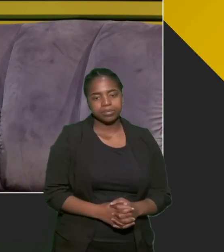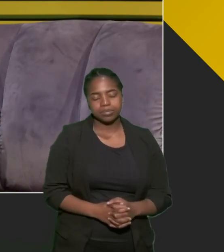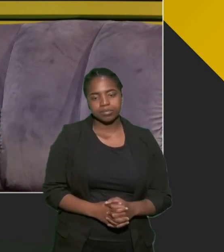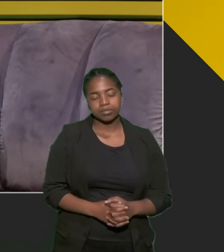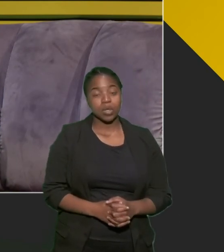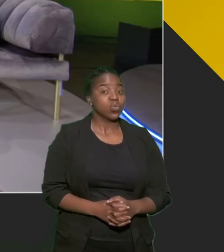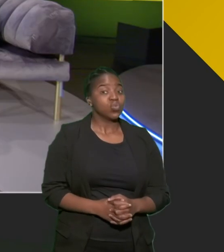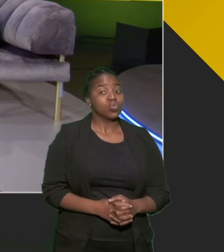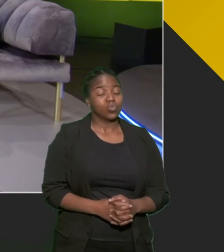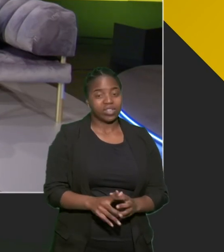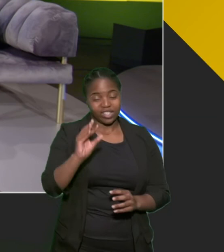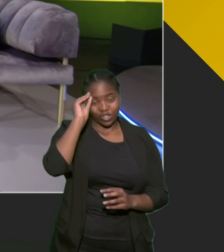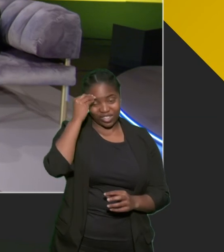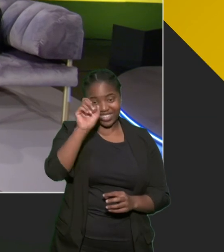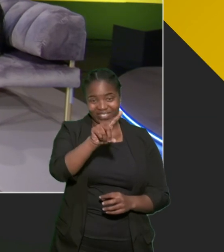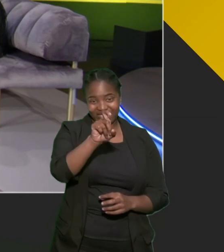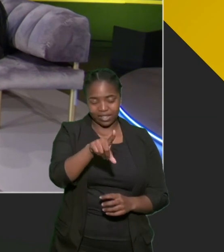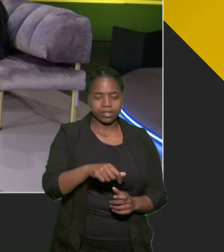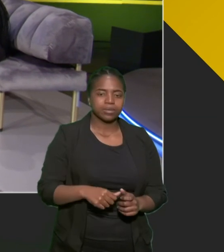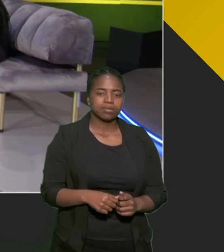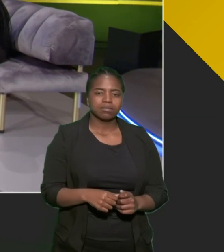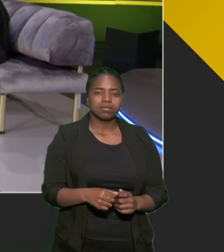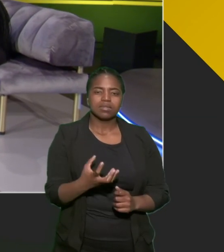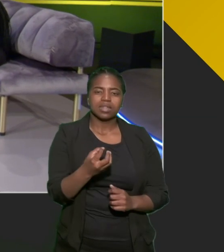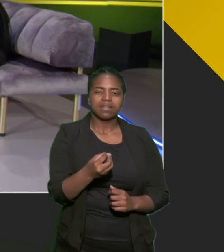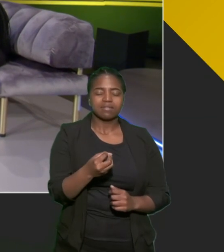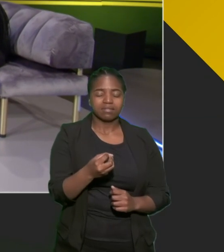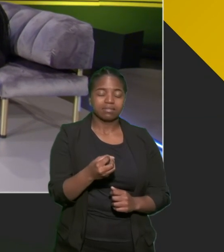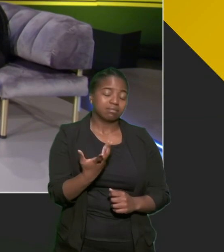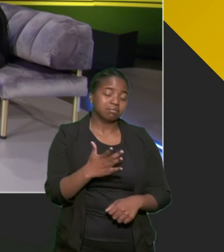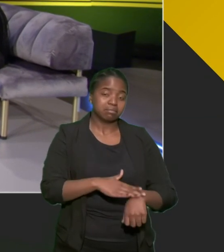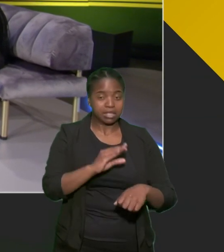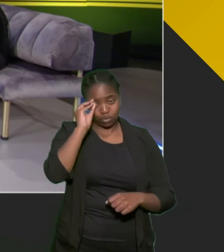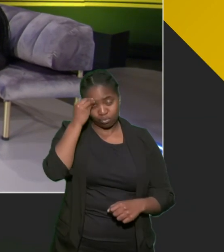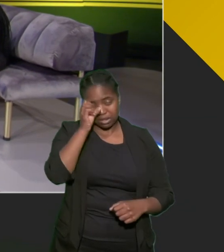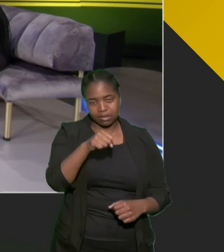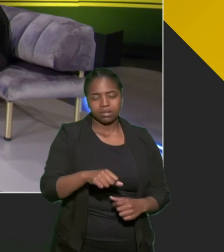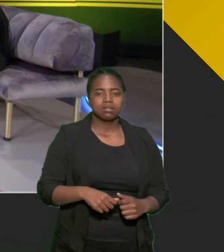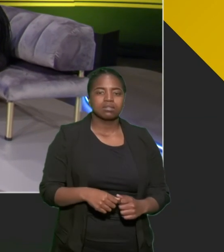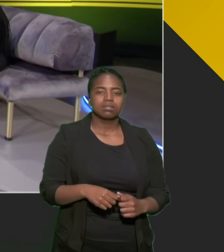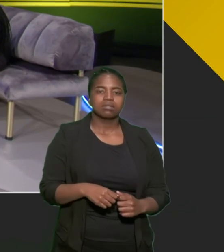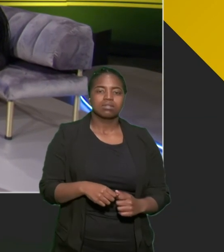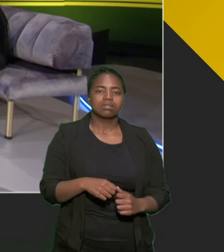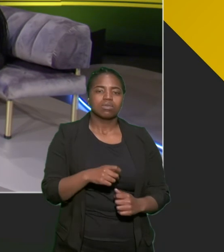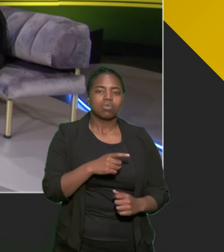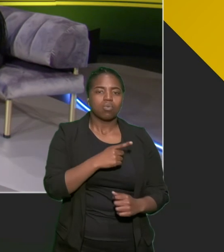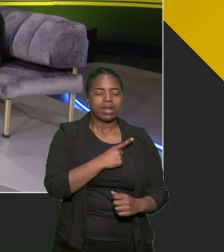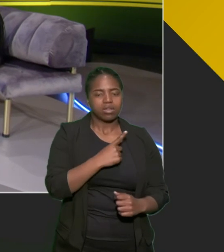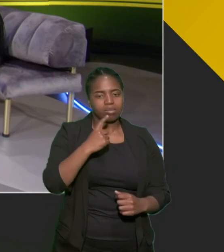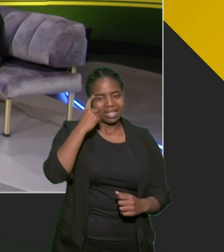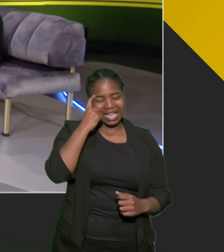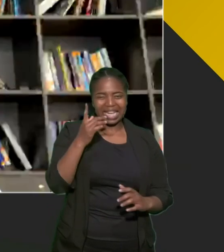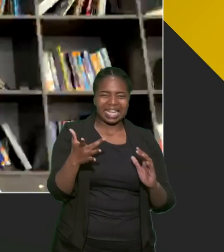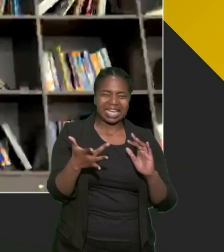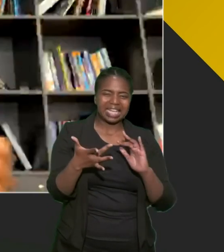Wow, that's an interesting question. I think we live in quite an interesting time, given the birth of the